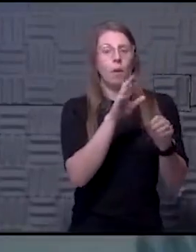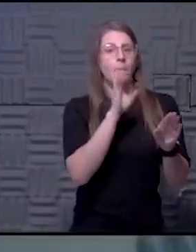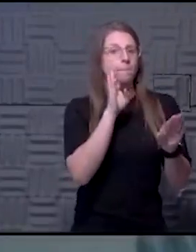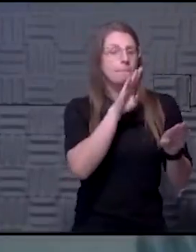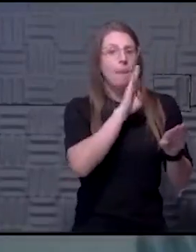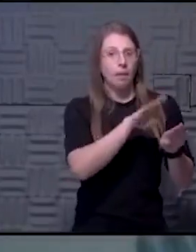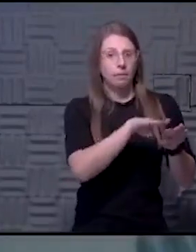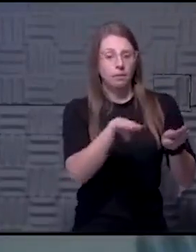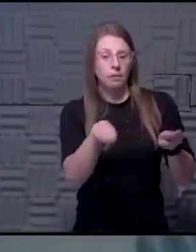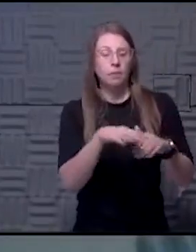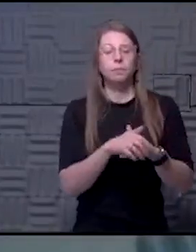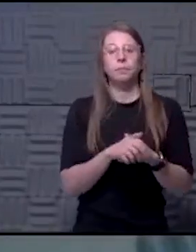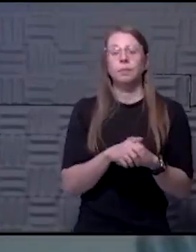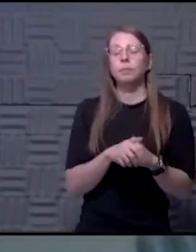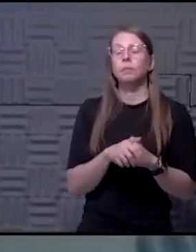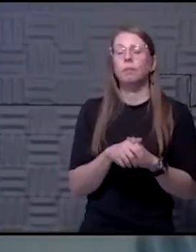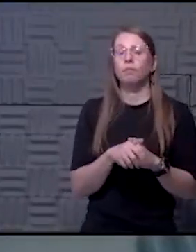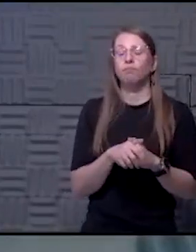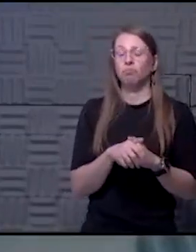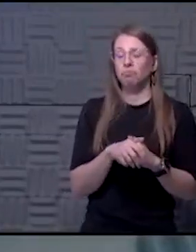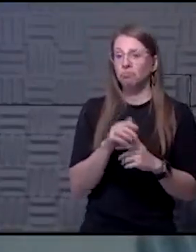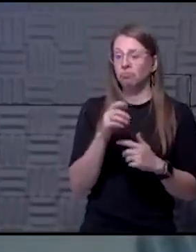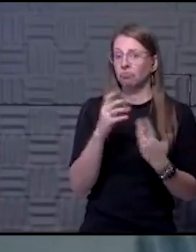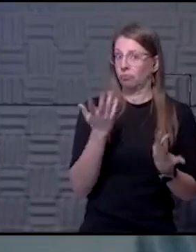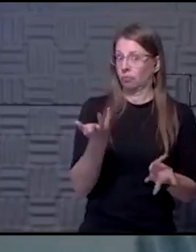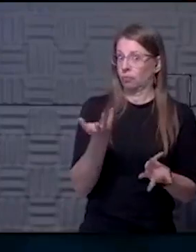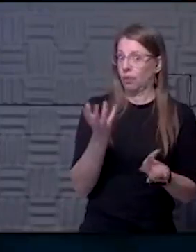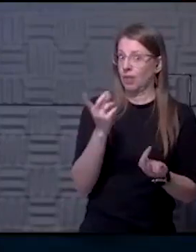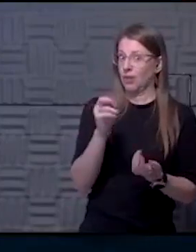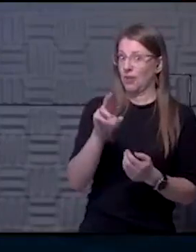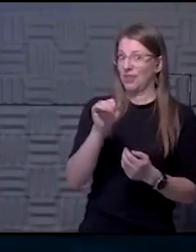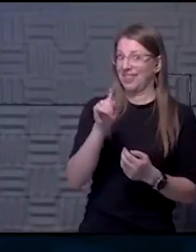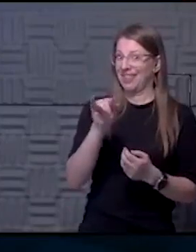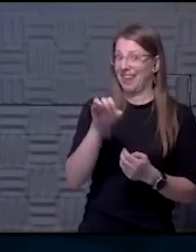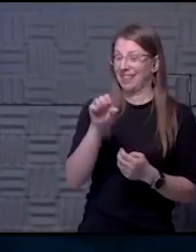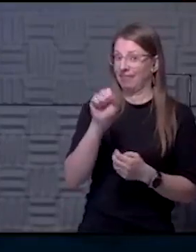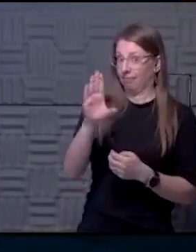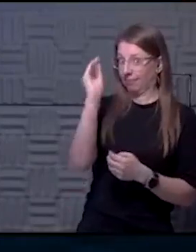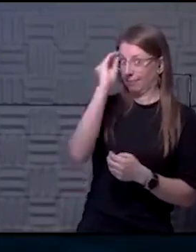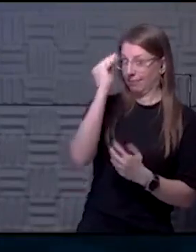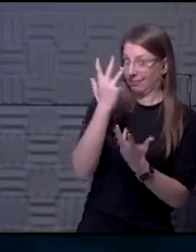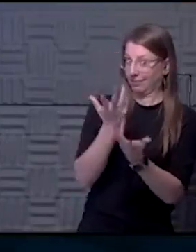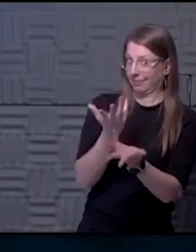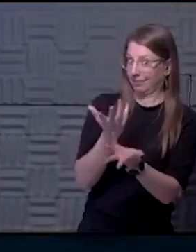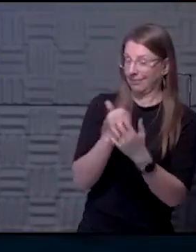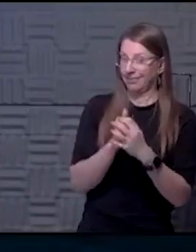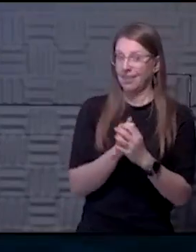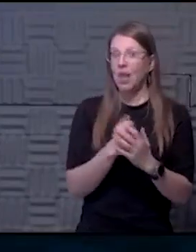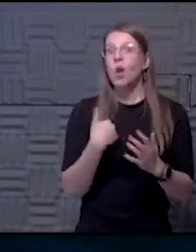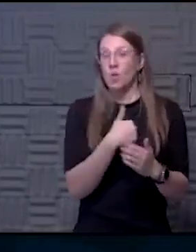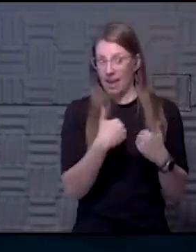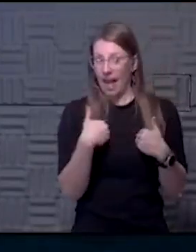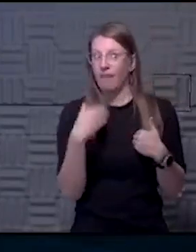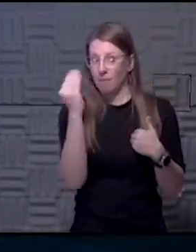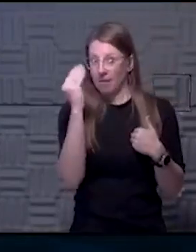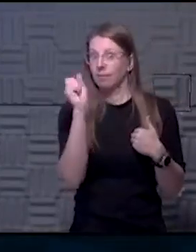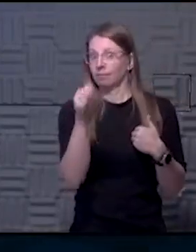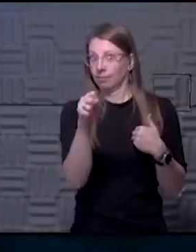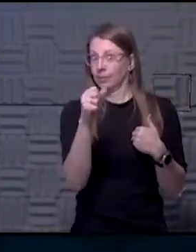Very much so. I'd be intrigued by Dr. Steitz's views on it. I think We've got him. Don't